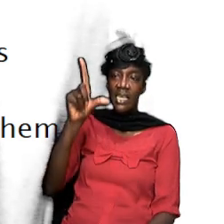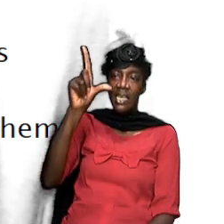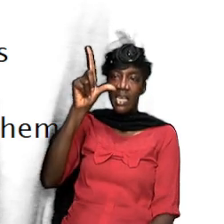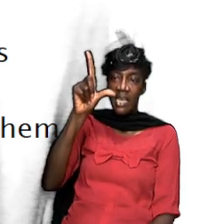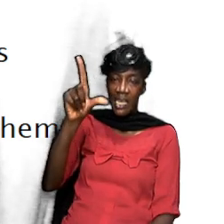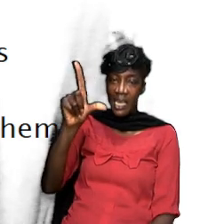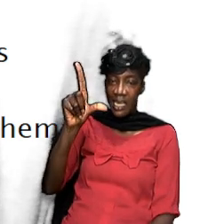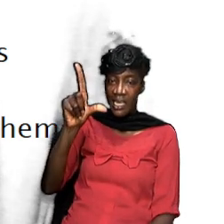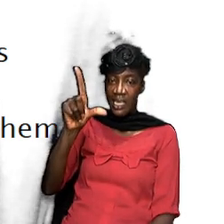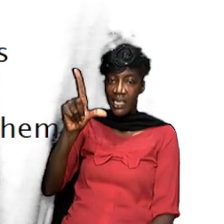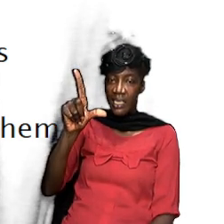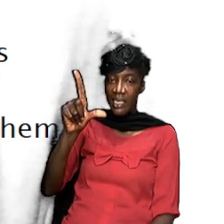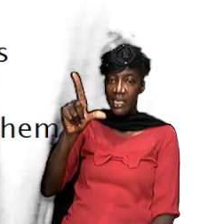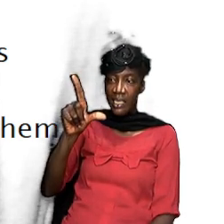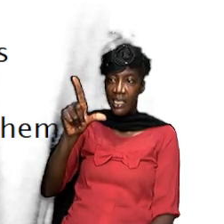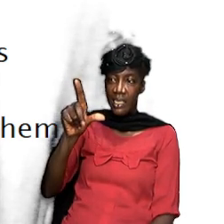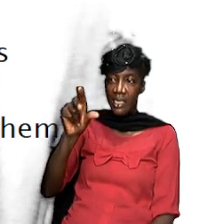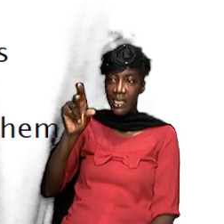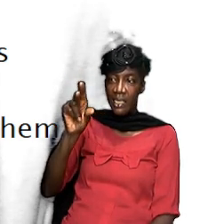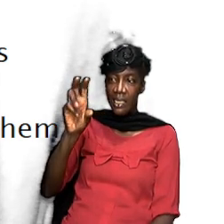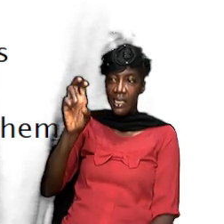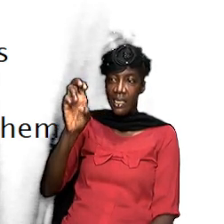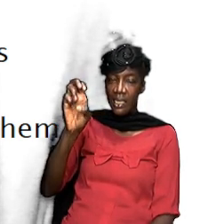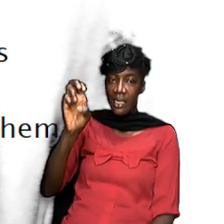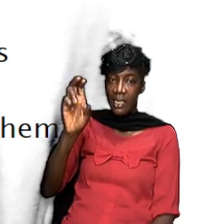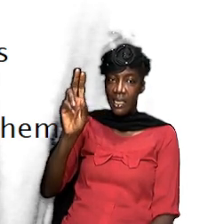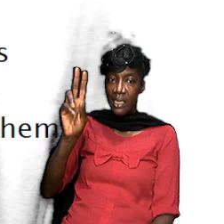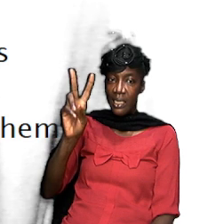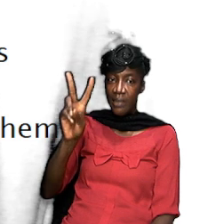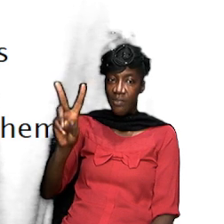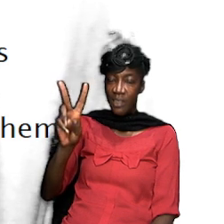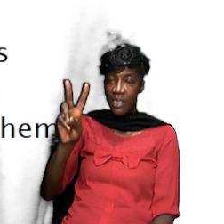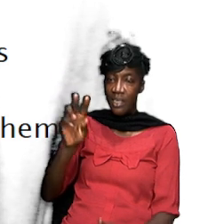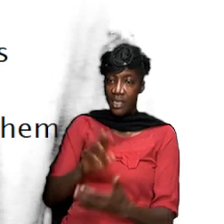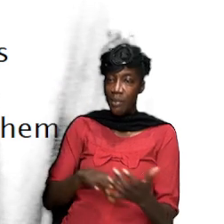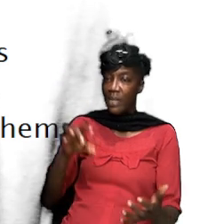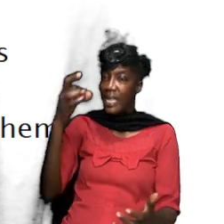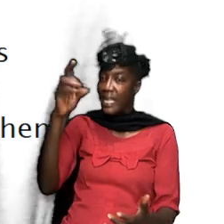18, verses 2 to 4.